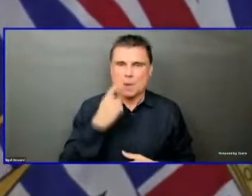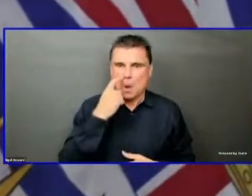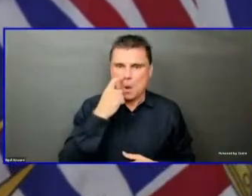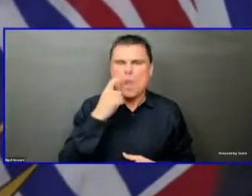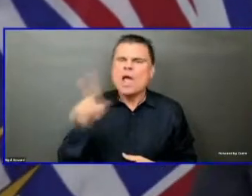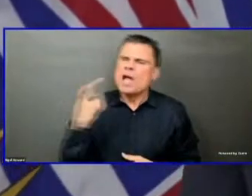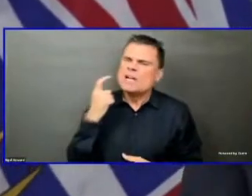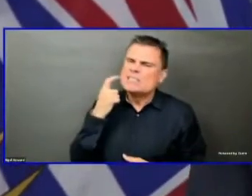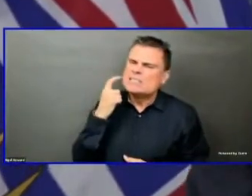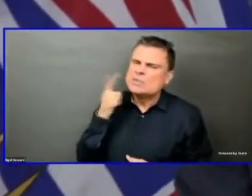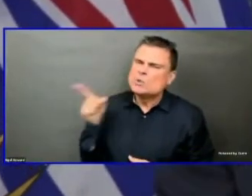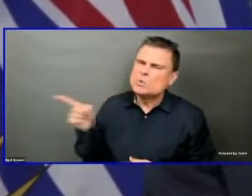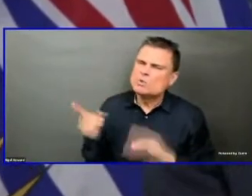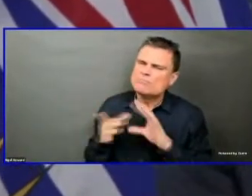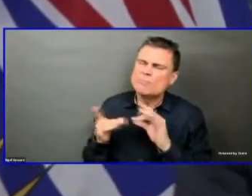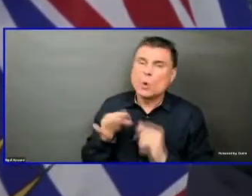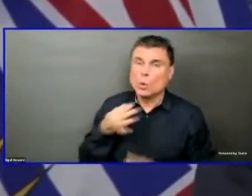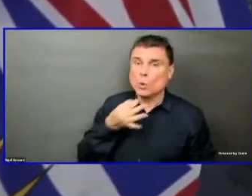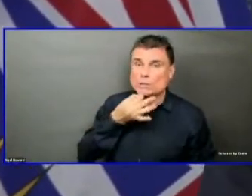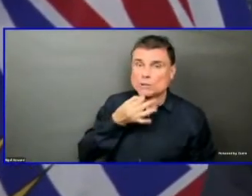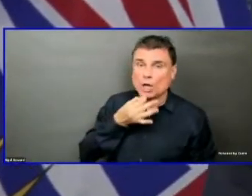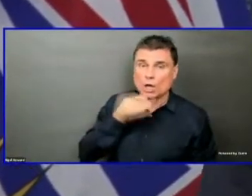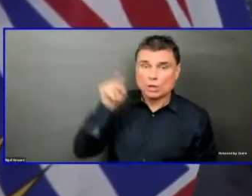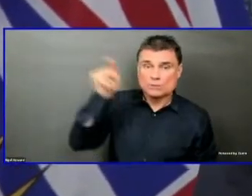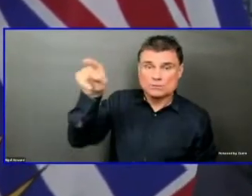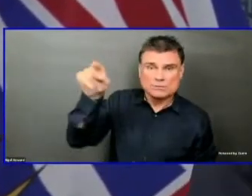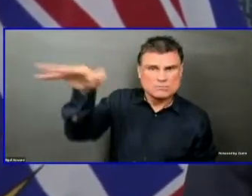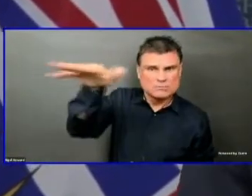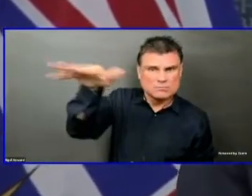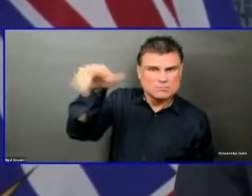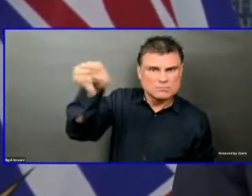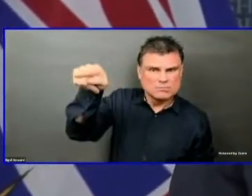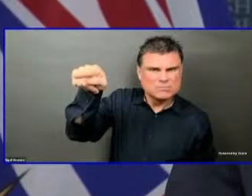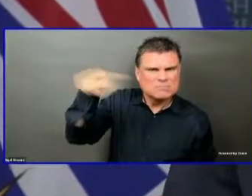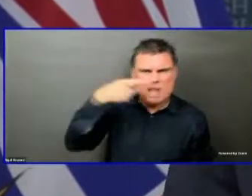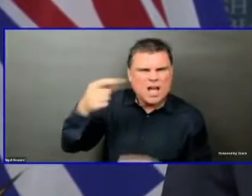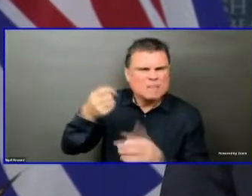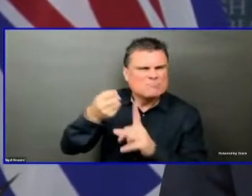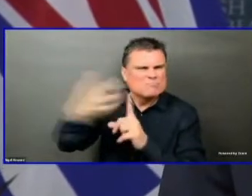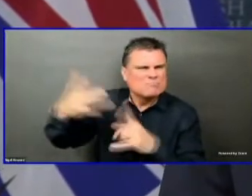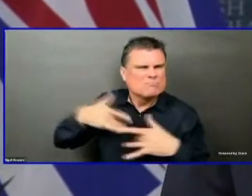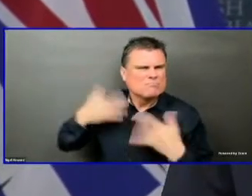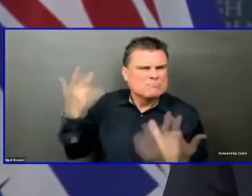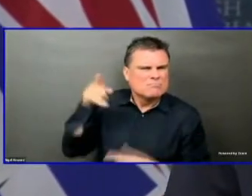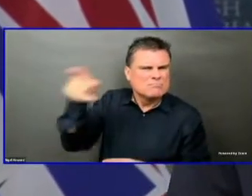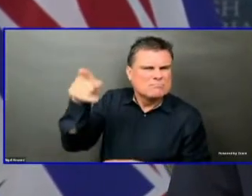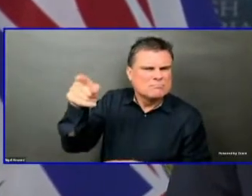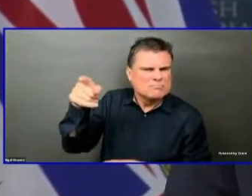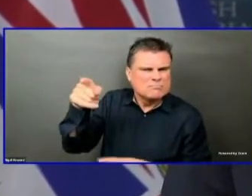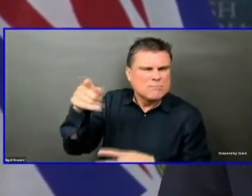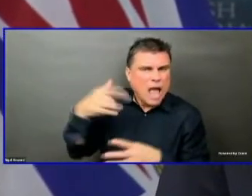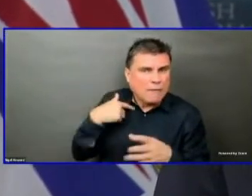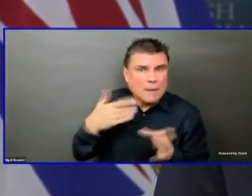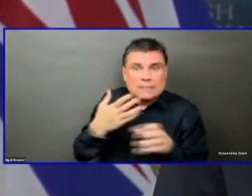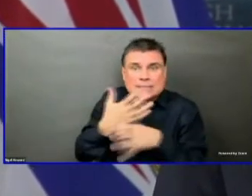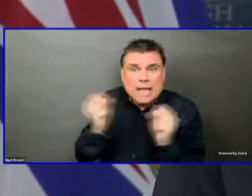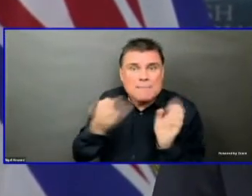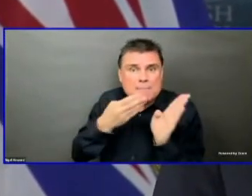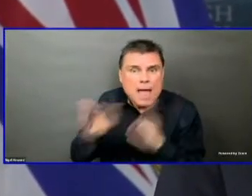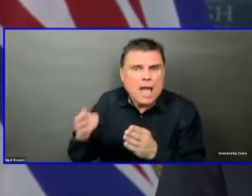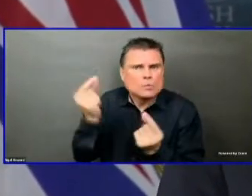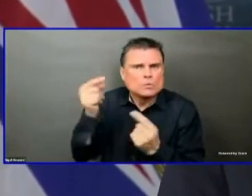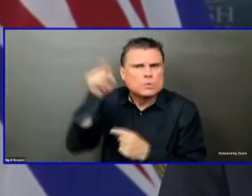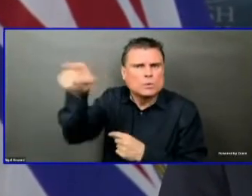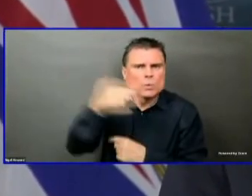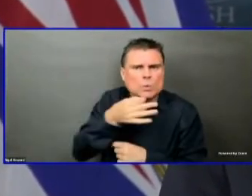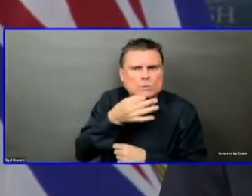there's more perhaps restrictions or there's a safety plan coming. Can you talk a little bit more about that? I know with young